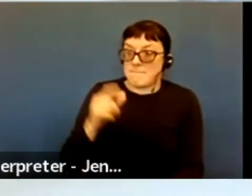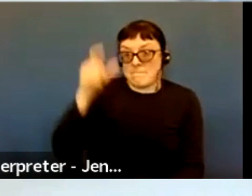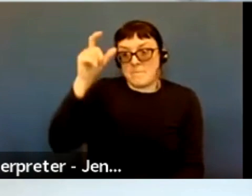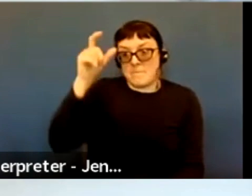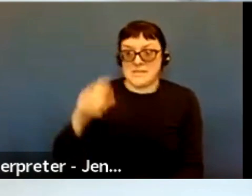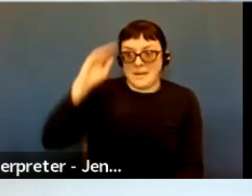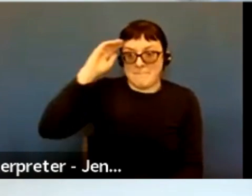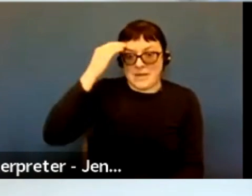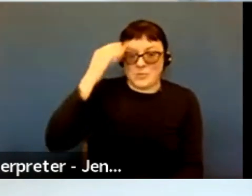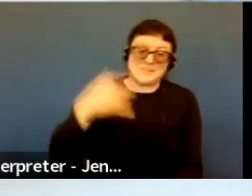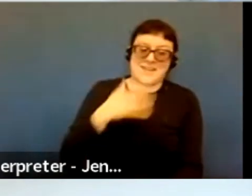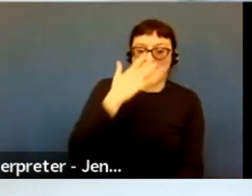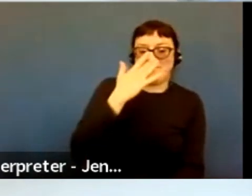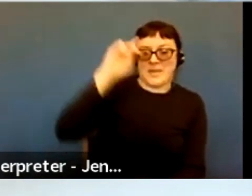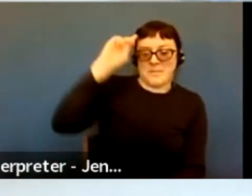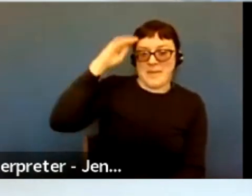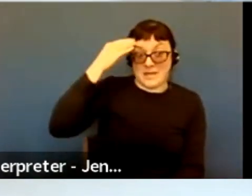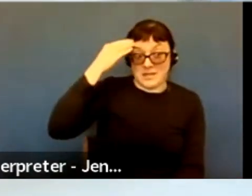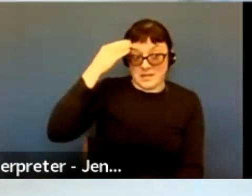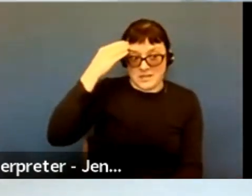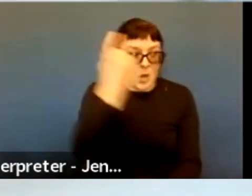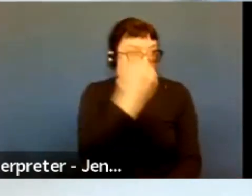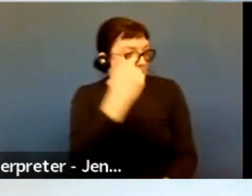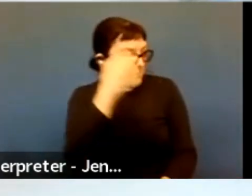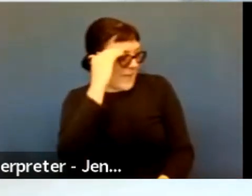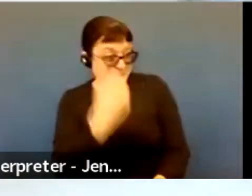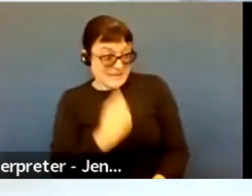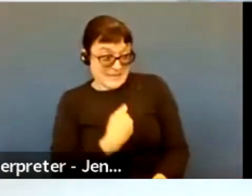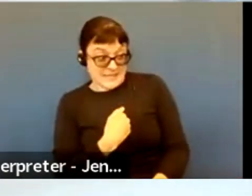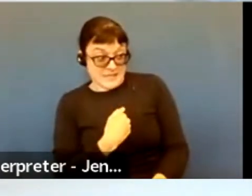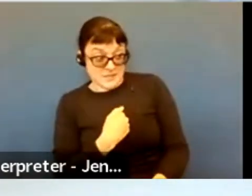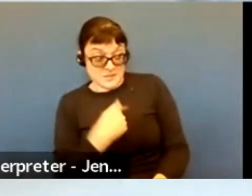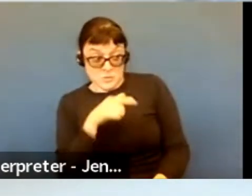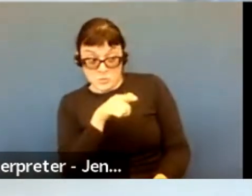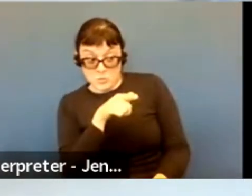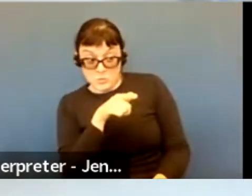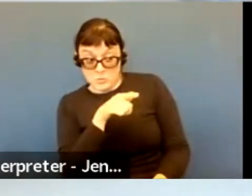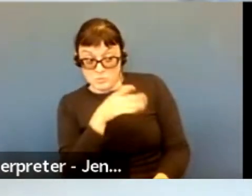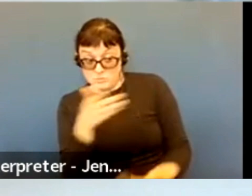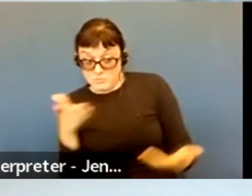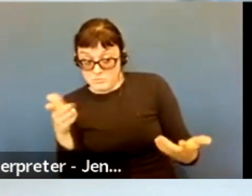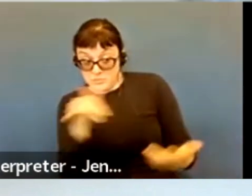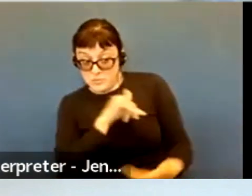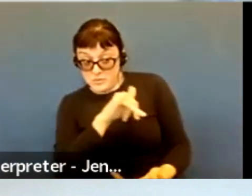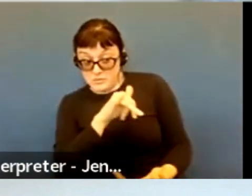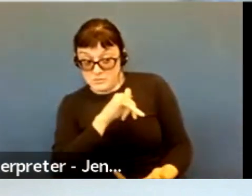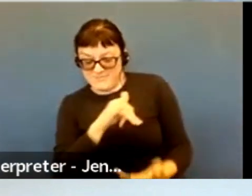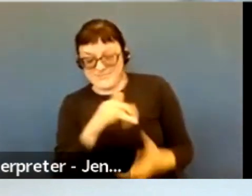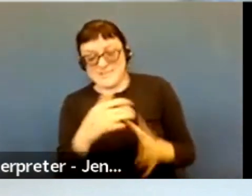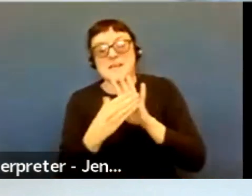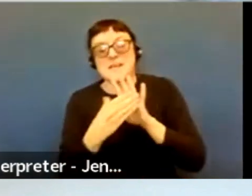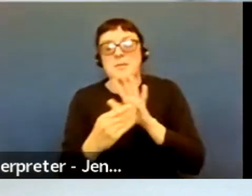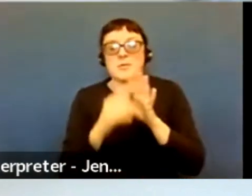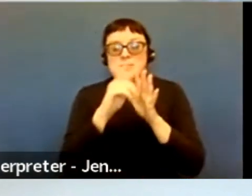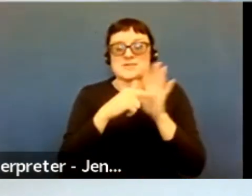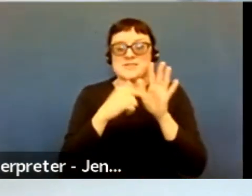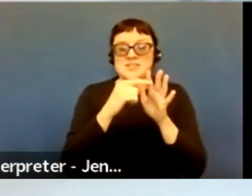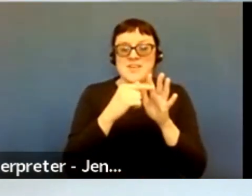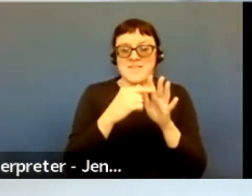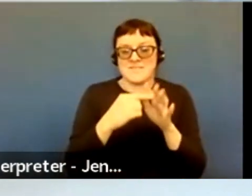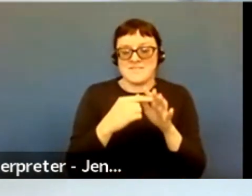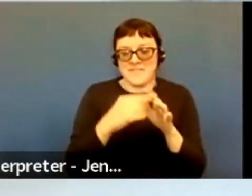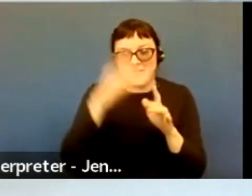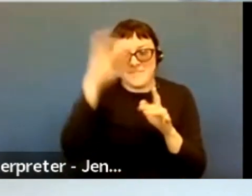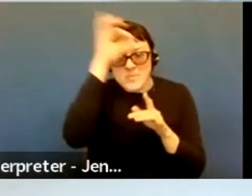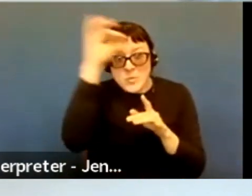Often people who are mad say to us, or pretending to be mad, will say to the other person, who's the mad one here? Just as the jesters